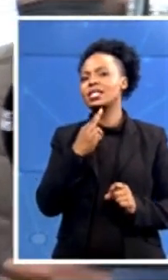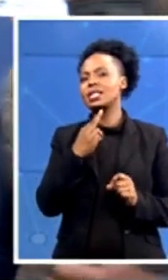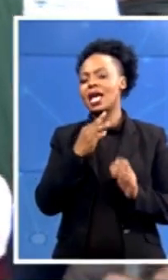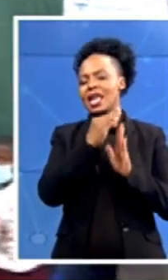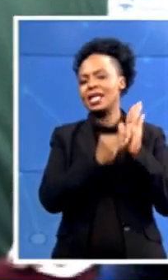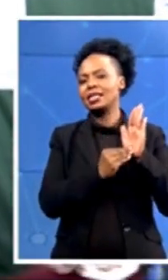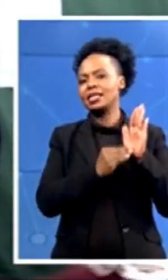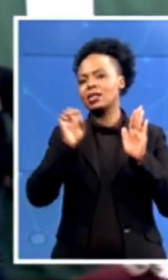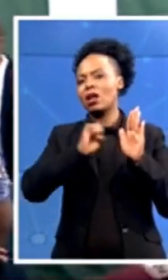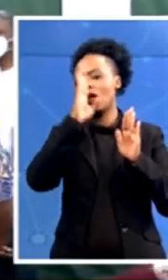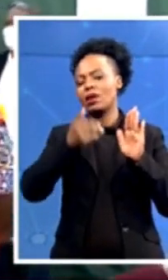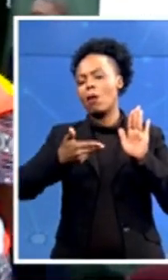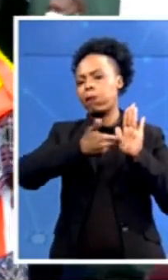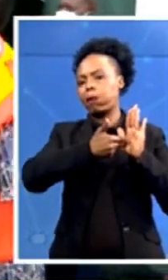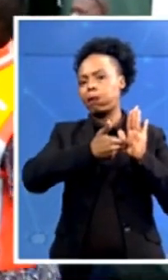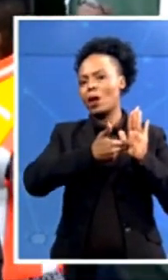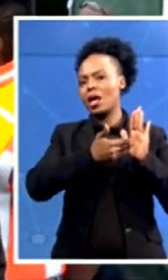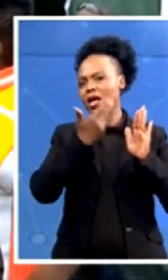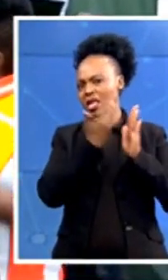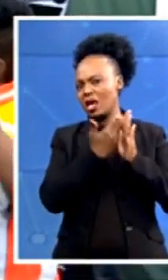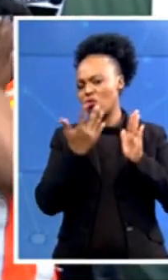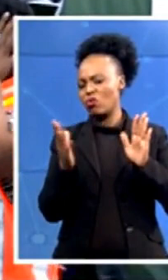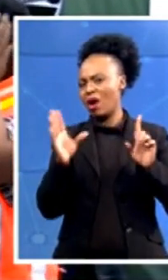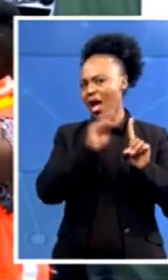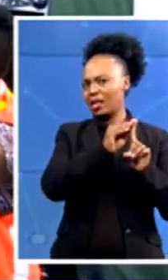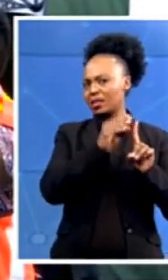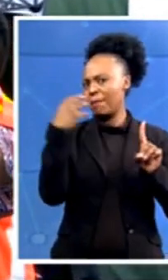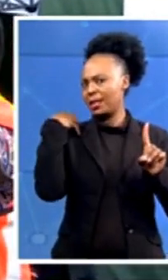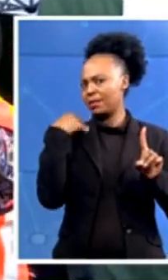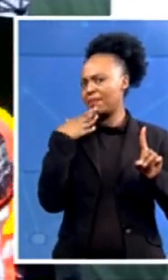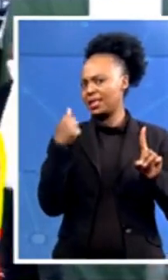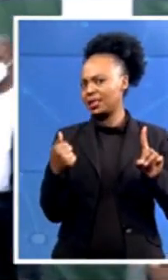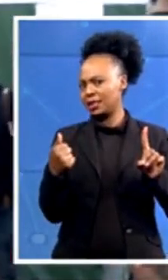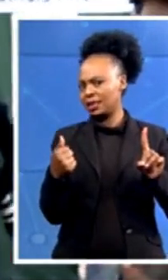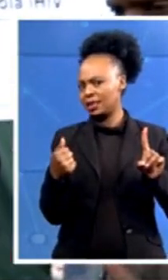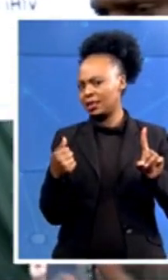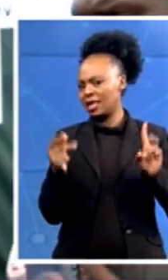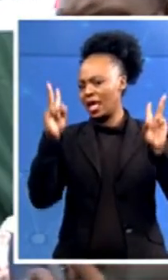Minister and get his reaction with regards to this and the latest with regards to these talks?